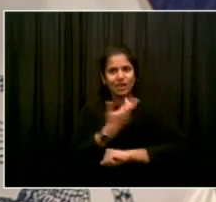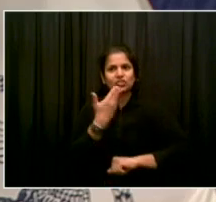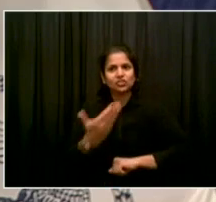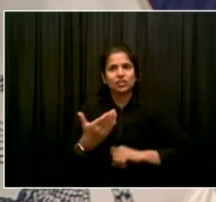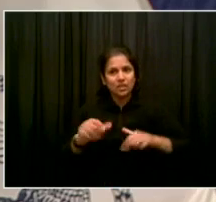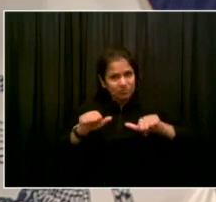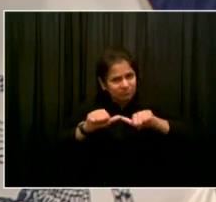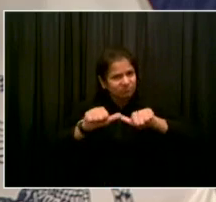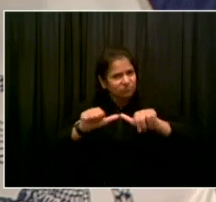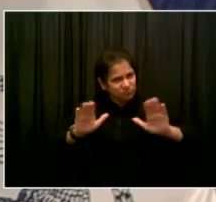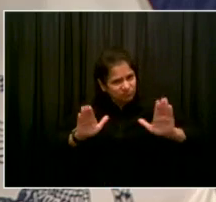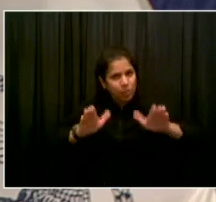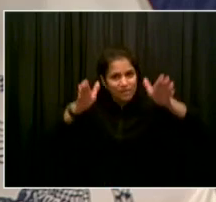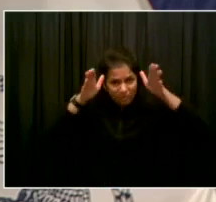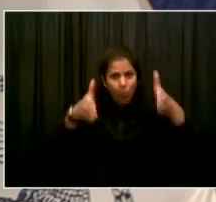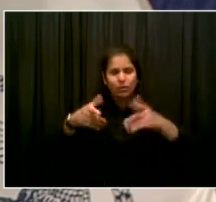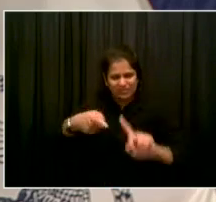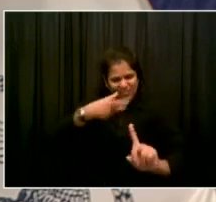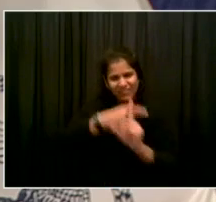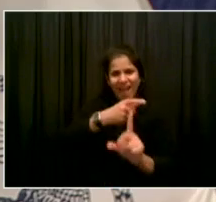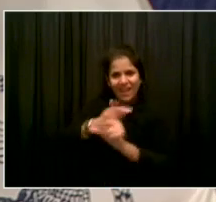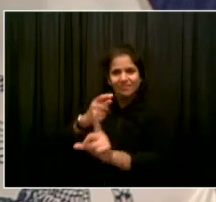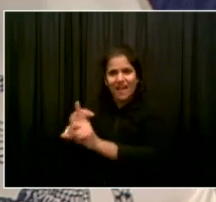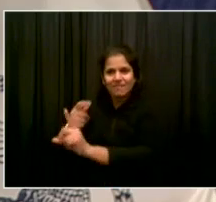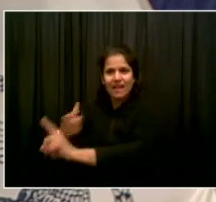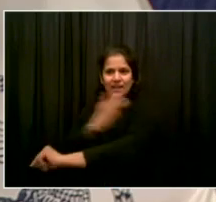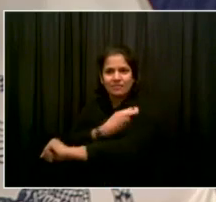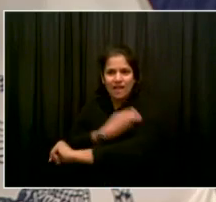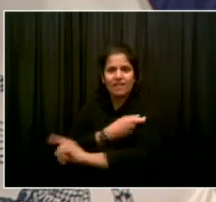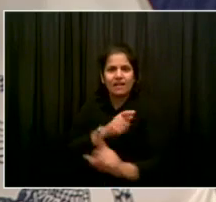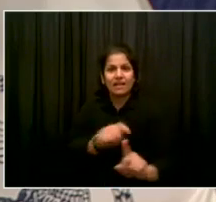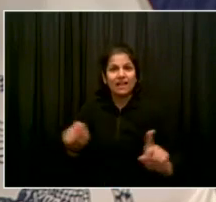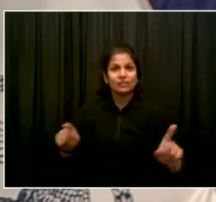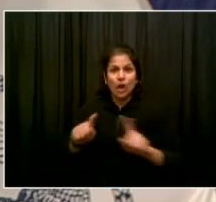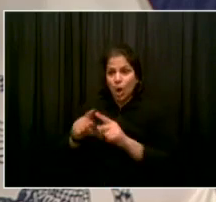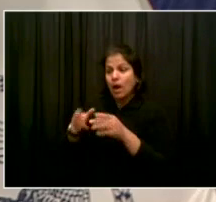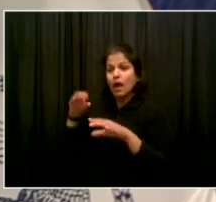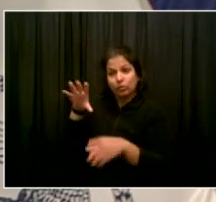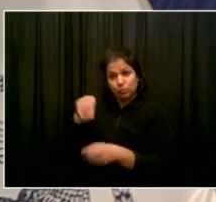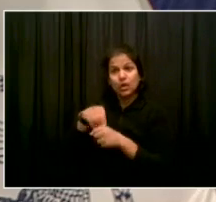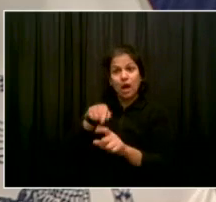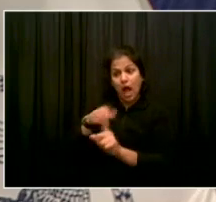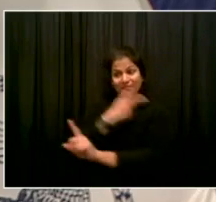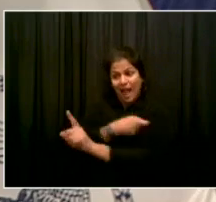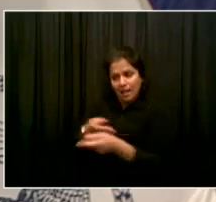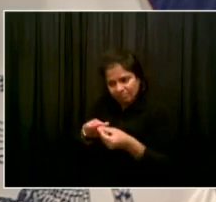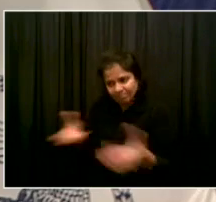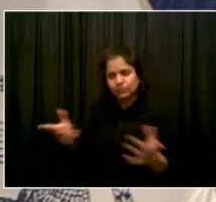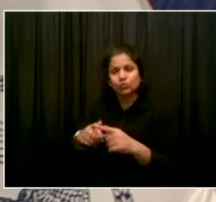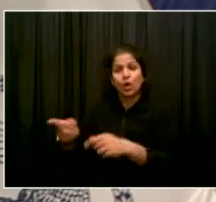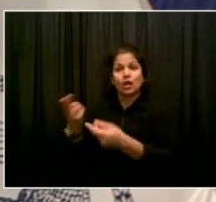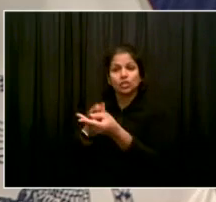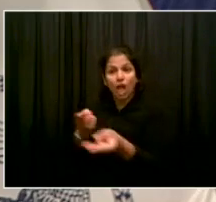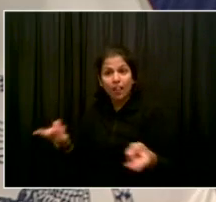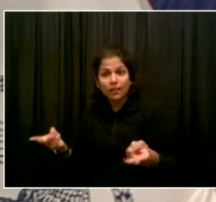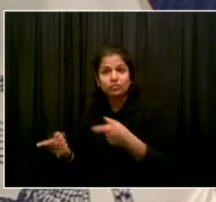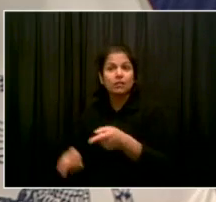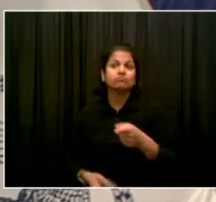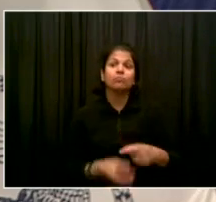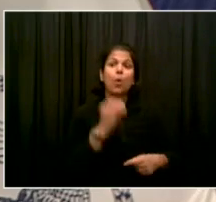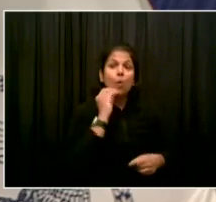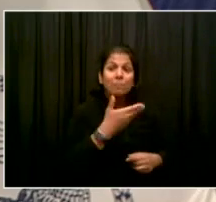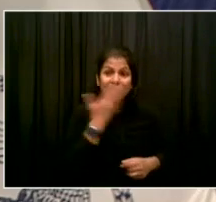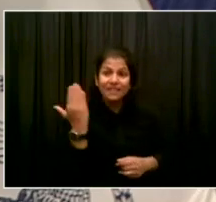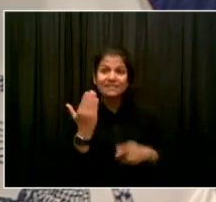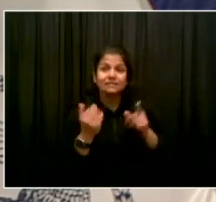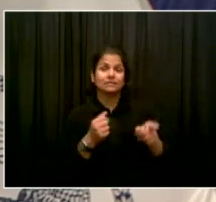any kind of congregate setting, and obviously as well in our jails. In terms of our staffing in the jails,